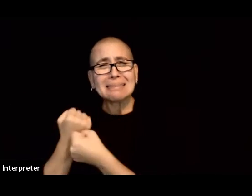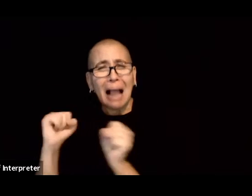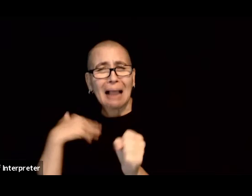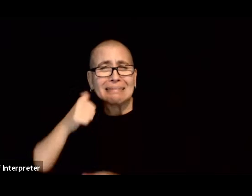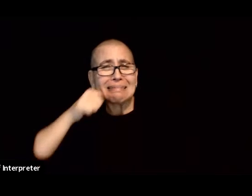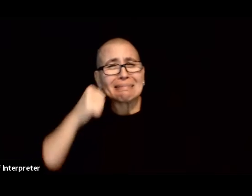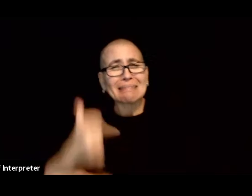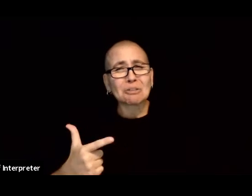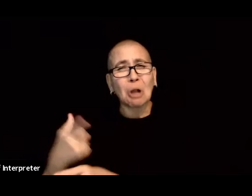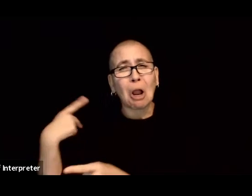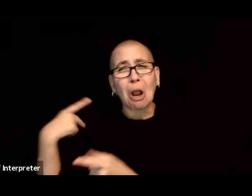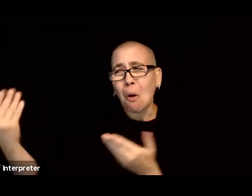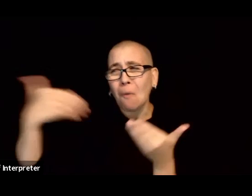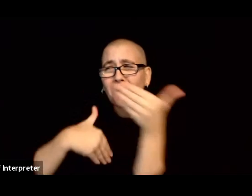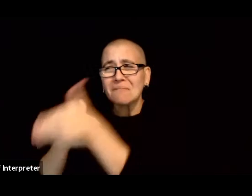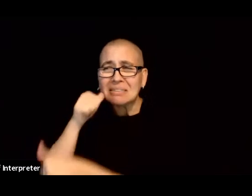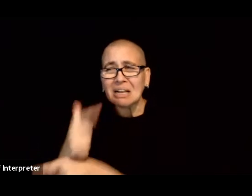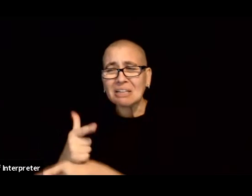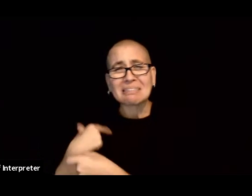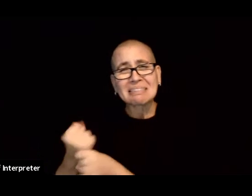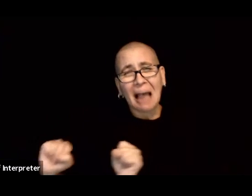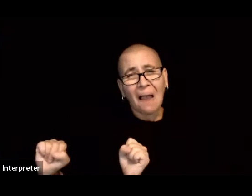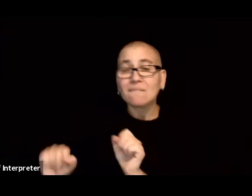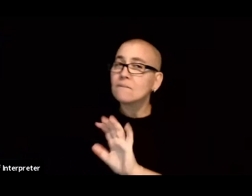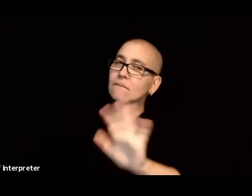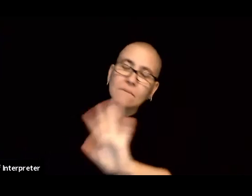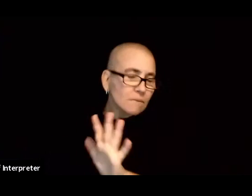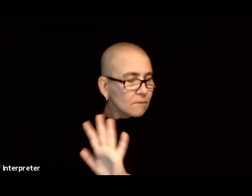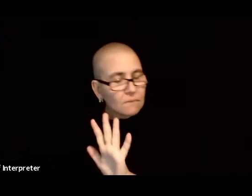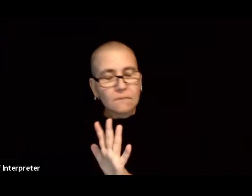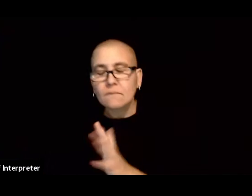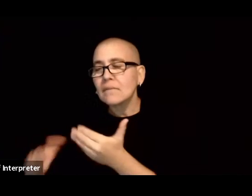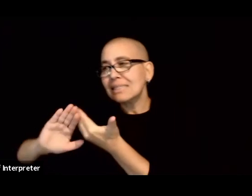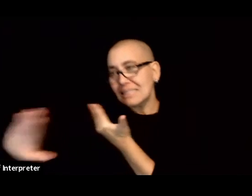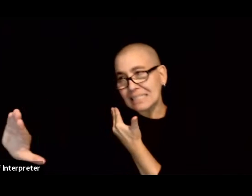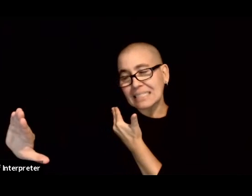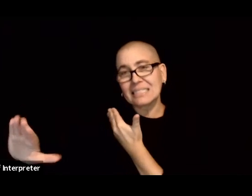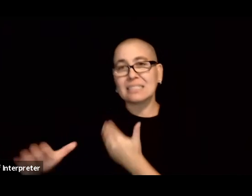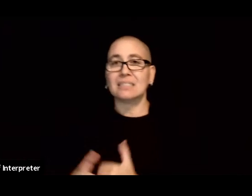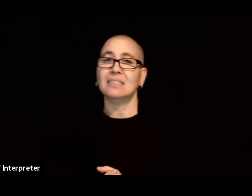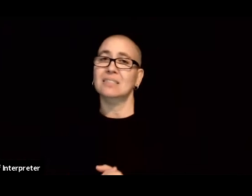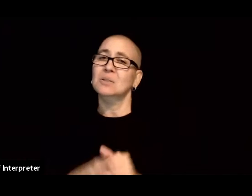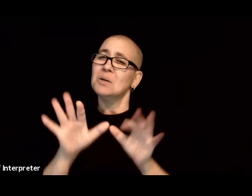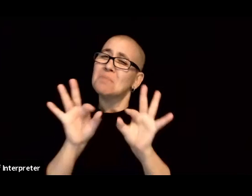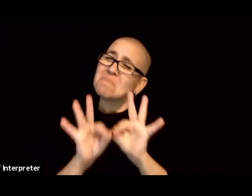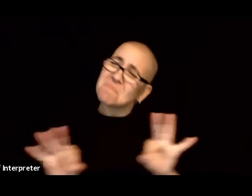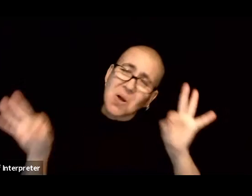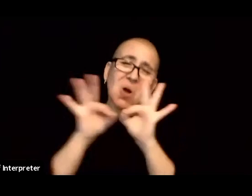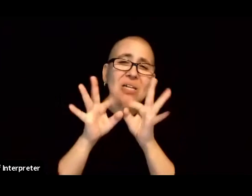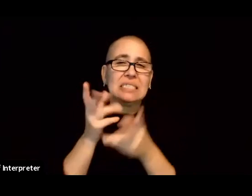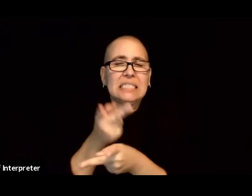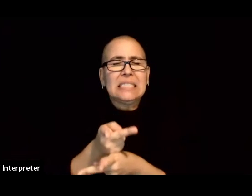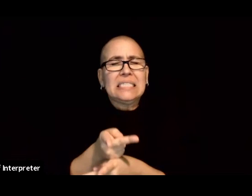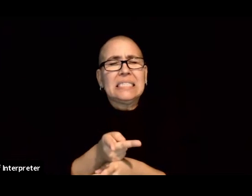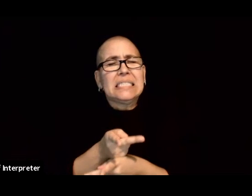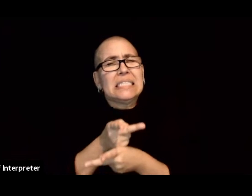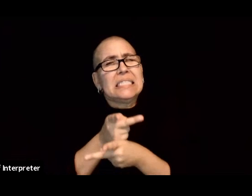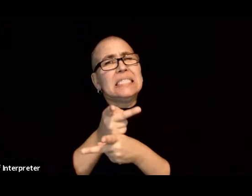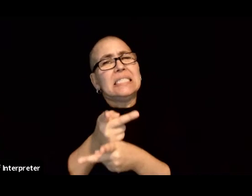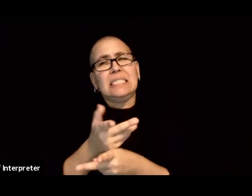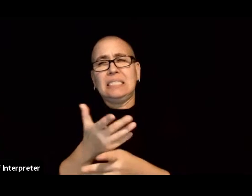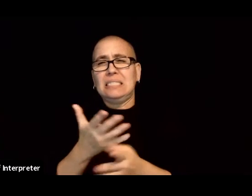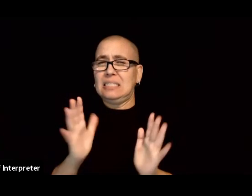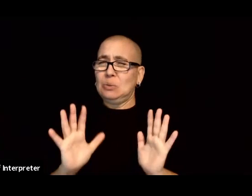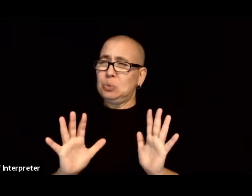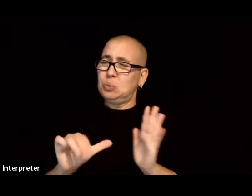to do everything we each can to help limit the spread. So some of those, again, that